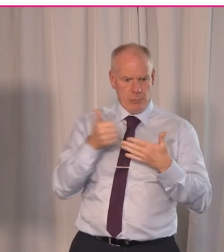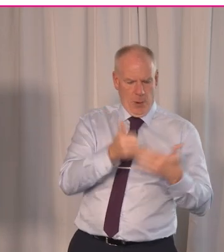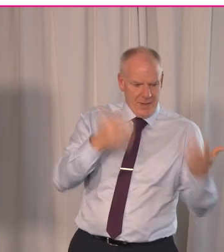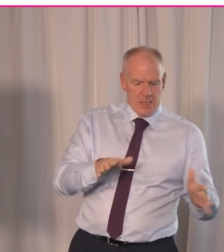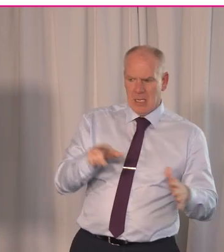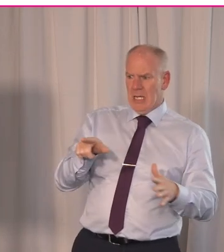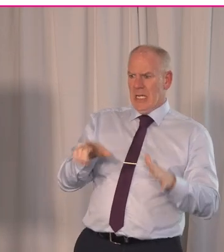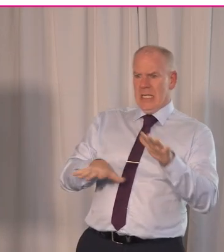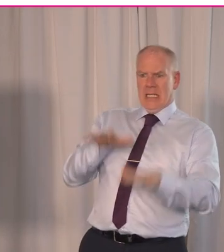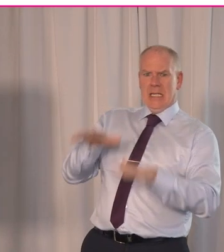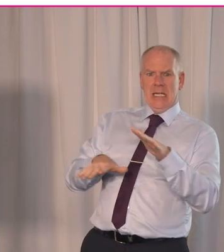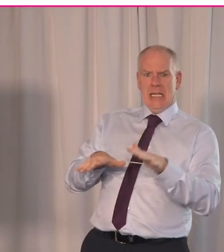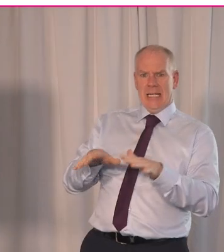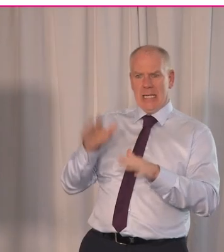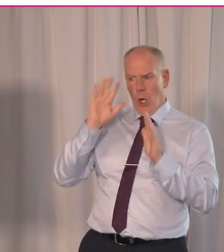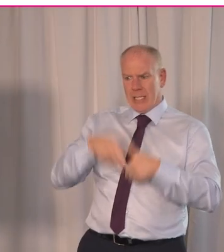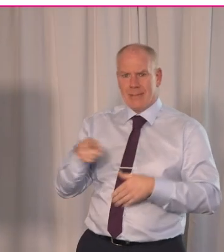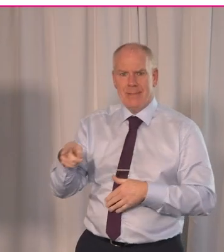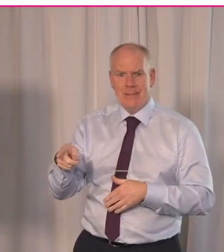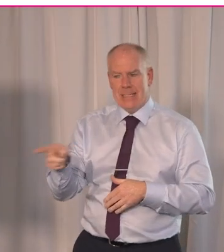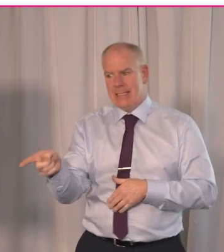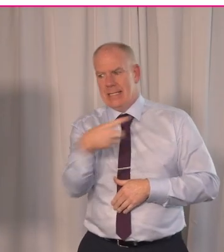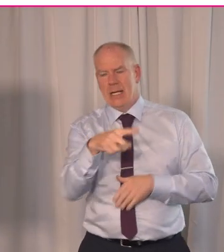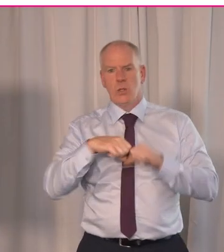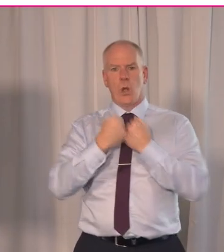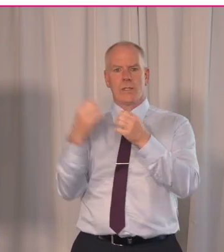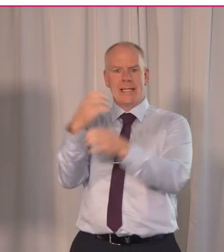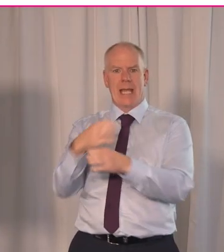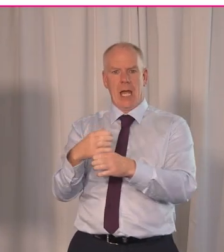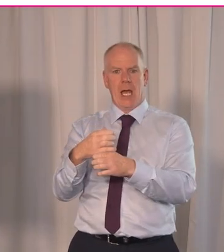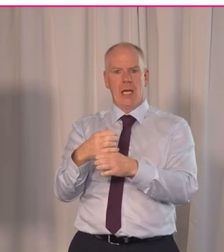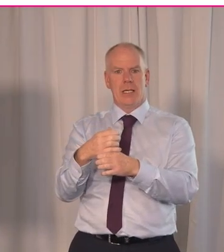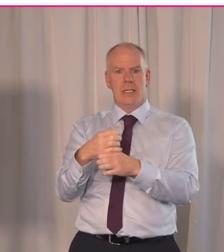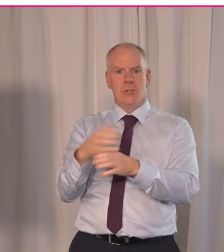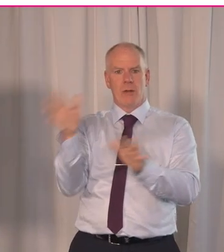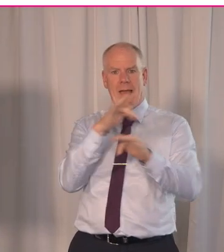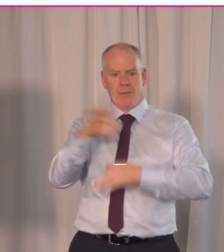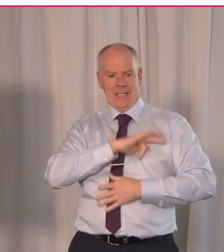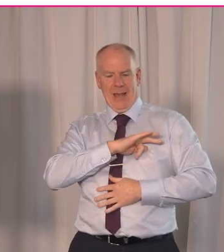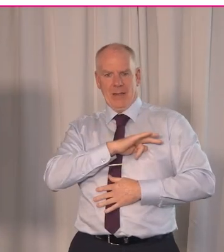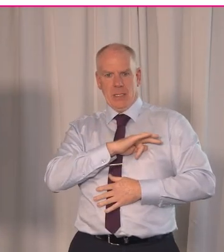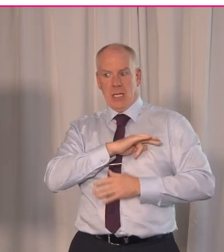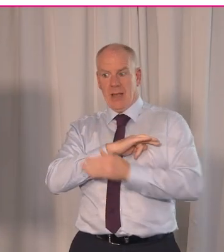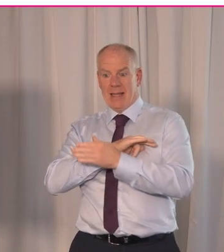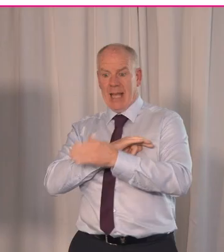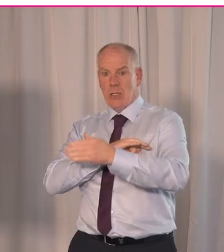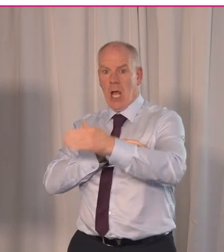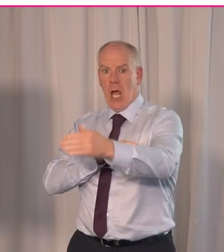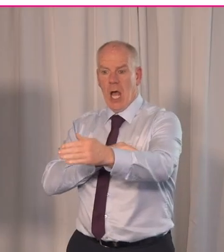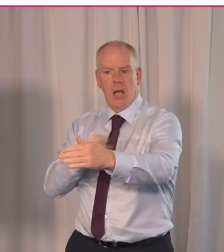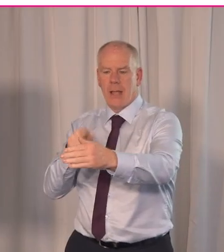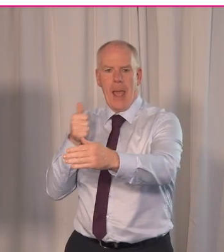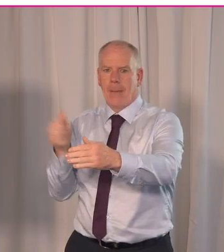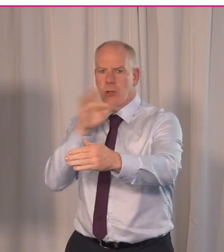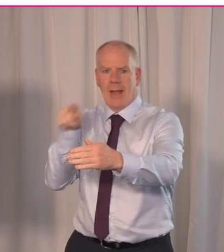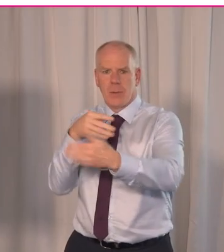responsibility to refer autistic women to social care just to cover themselves in case down the line that woman can't look after